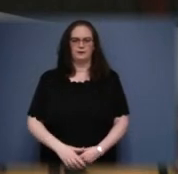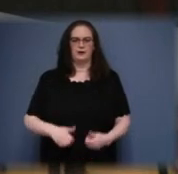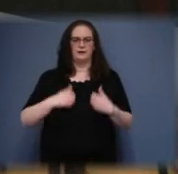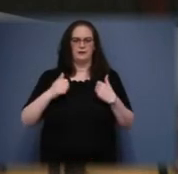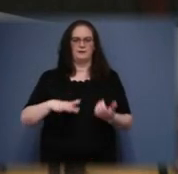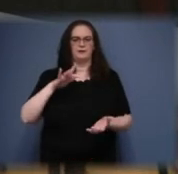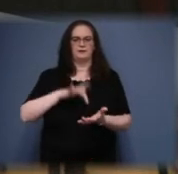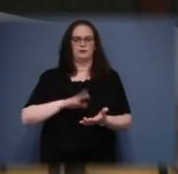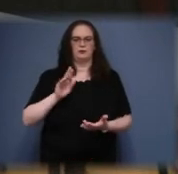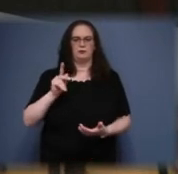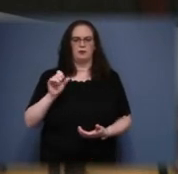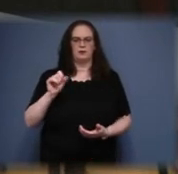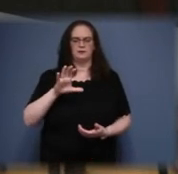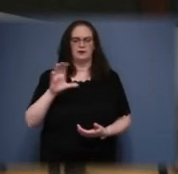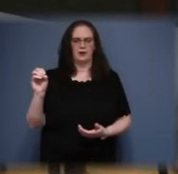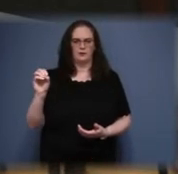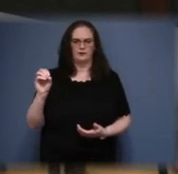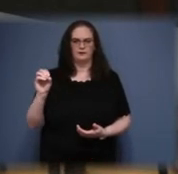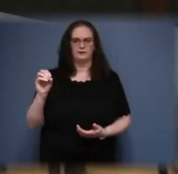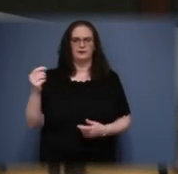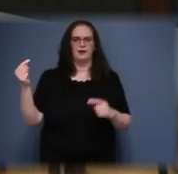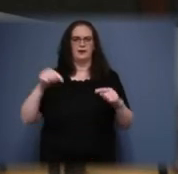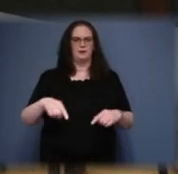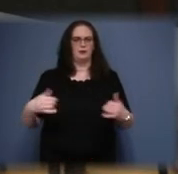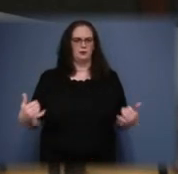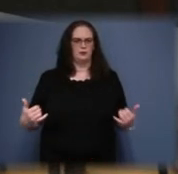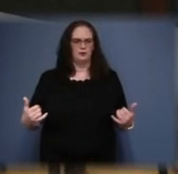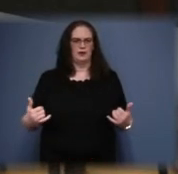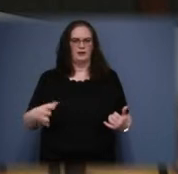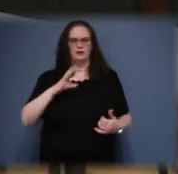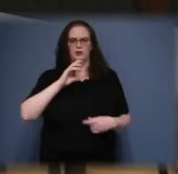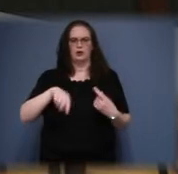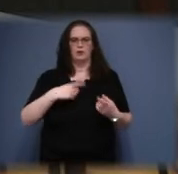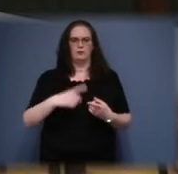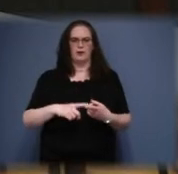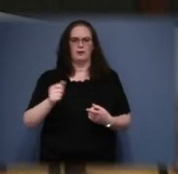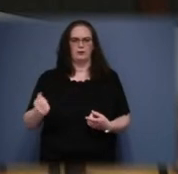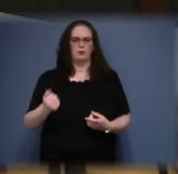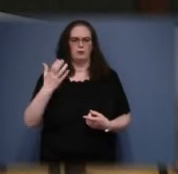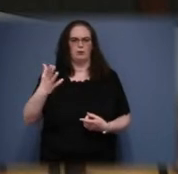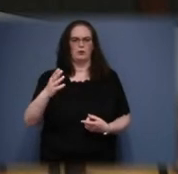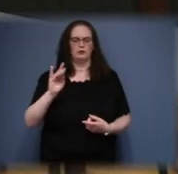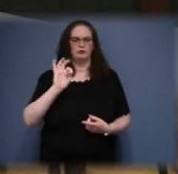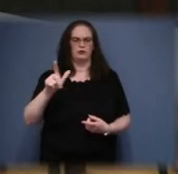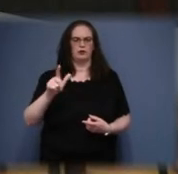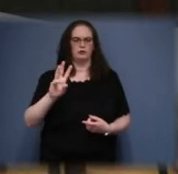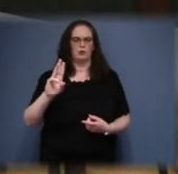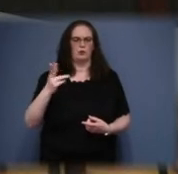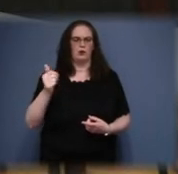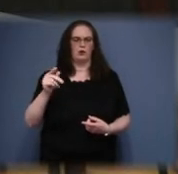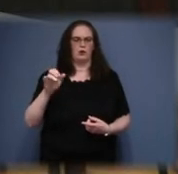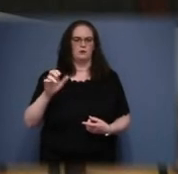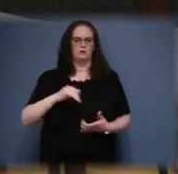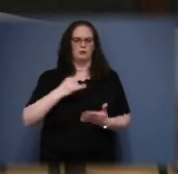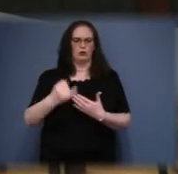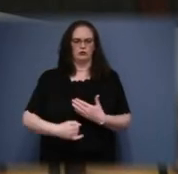Central Bucks County, and I came here today to talk about the proposed industrial warehouse